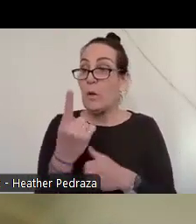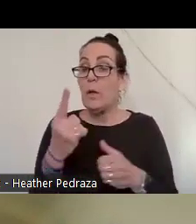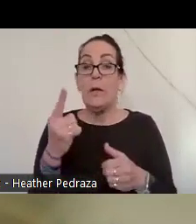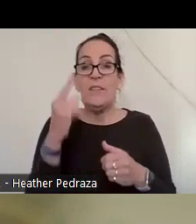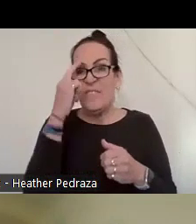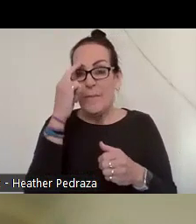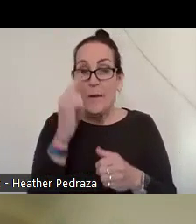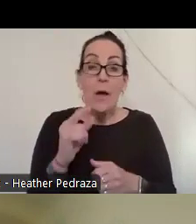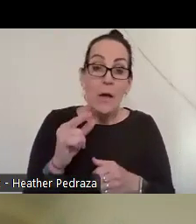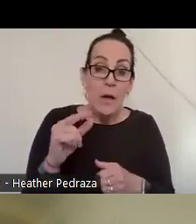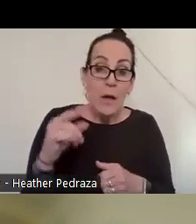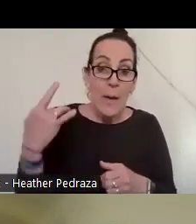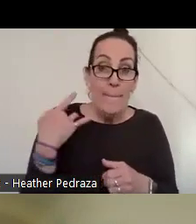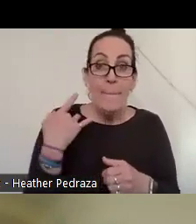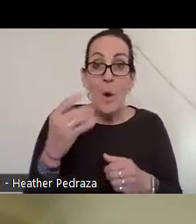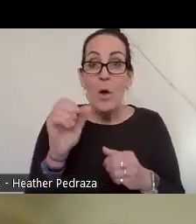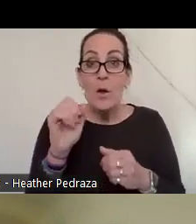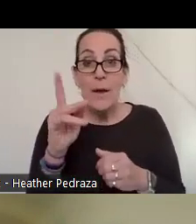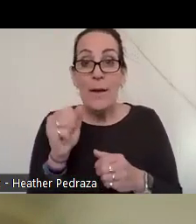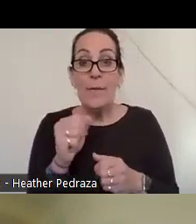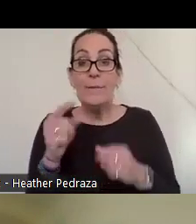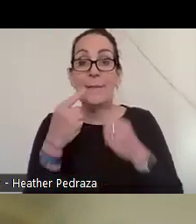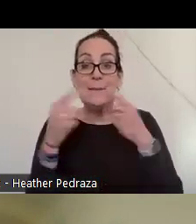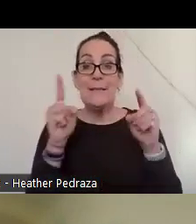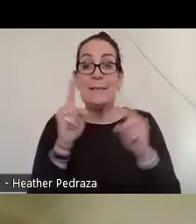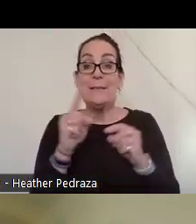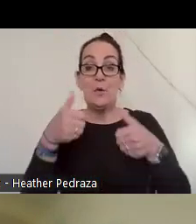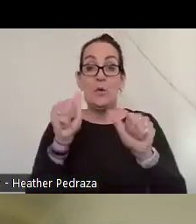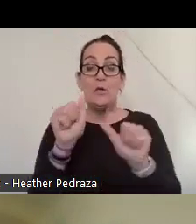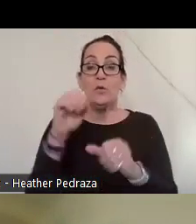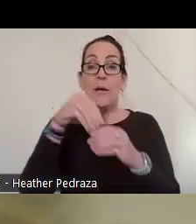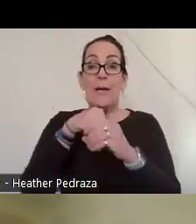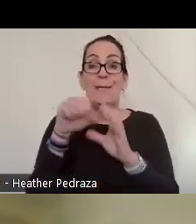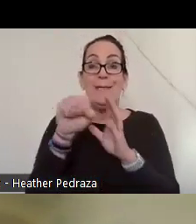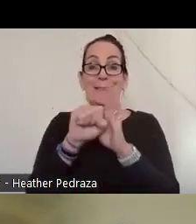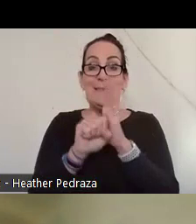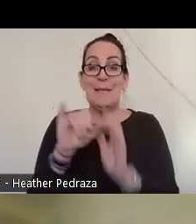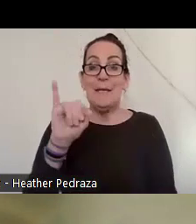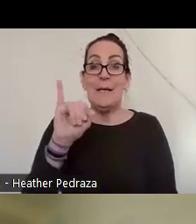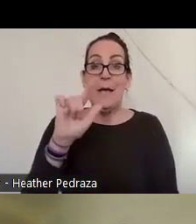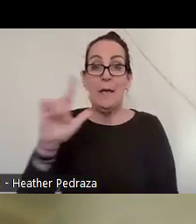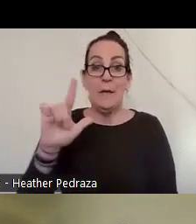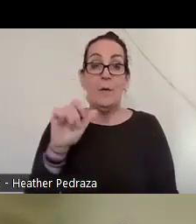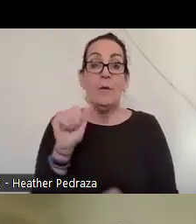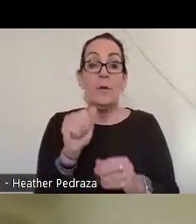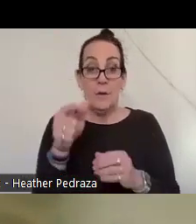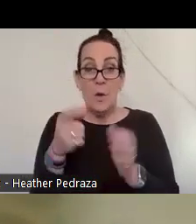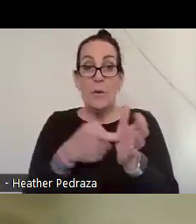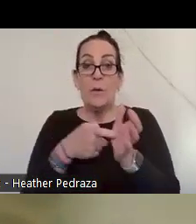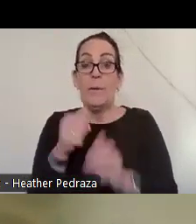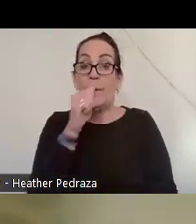a successful effort in Illinois to require private insurance coverage for disease-modifying treatments for Alzheimer's